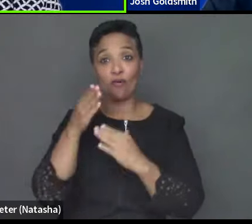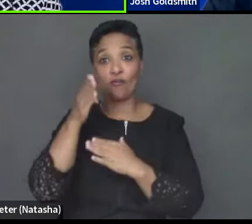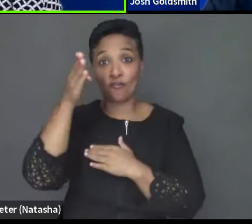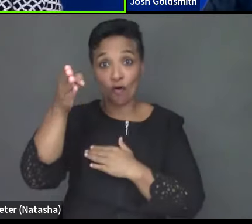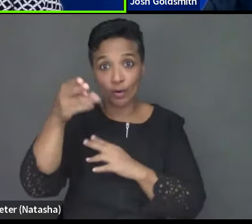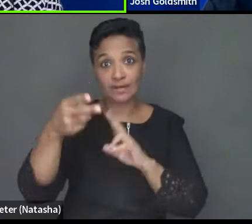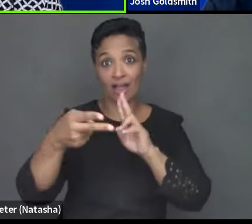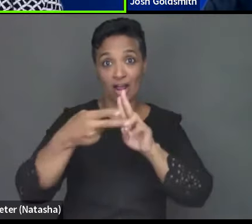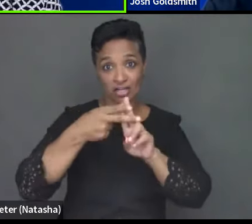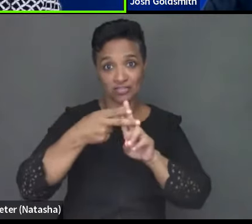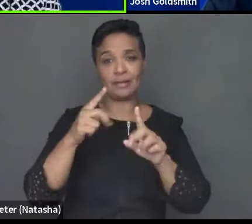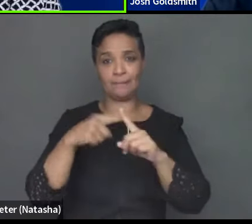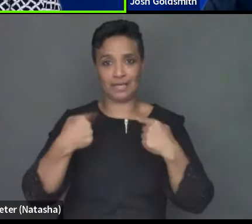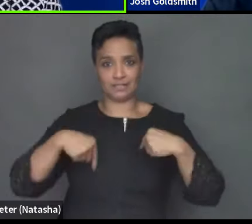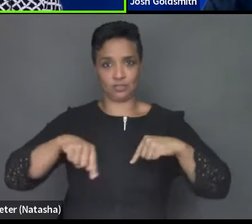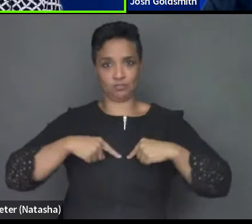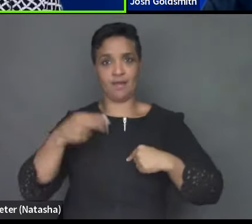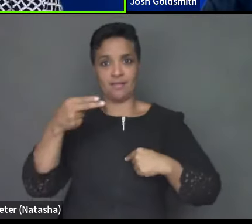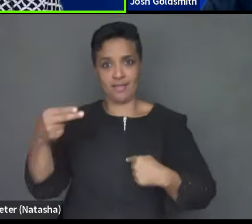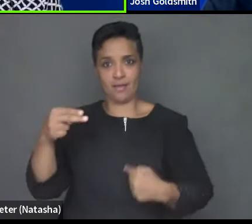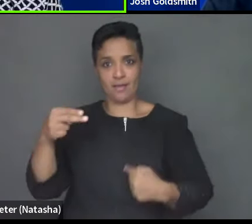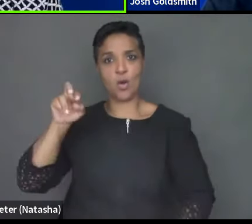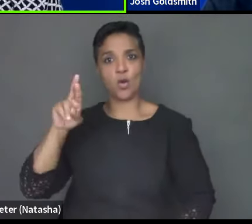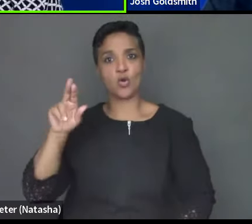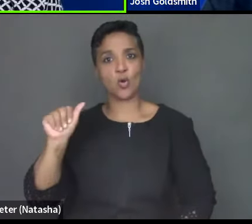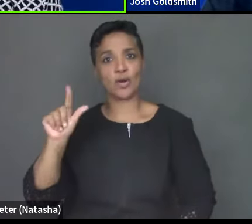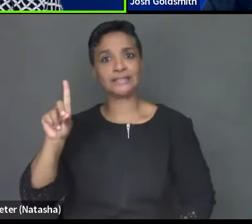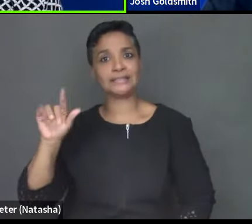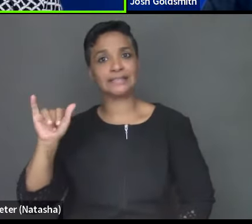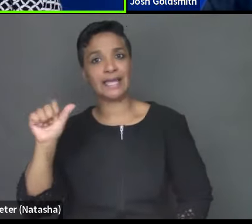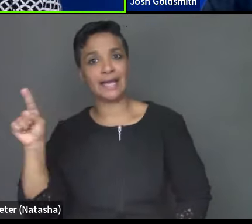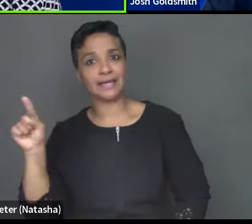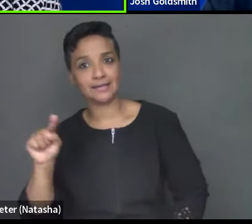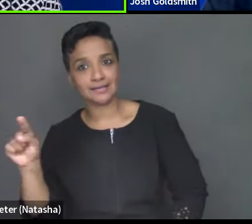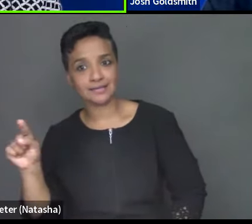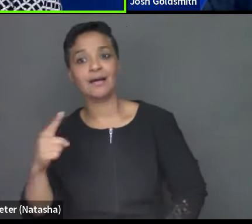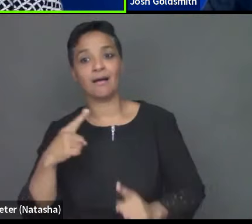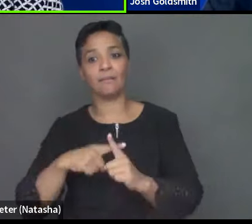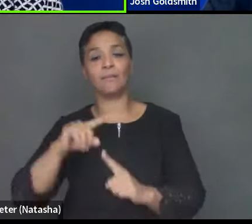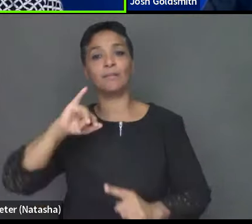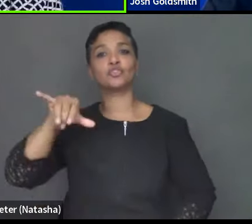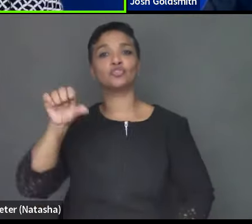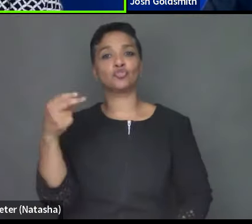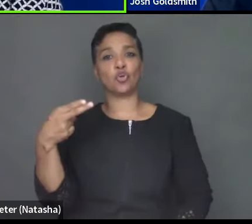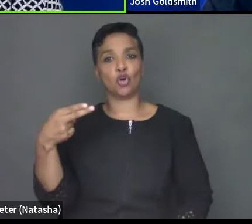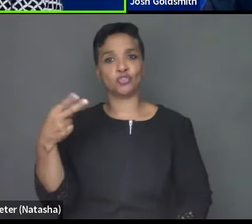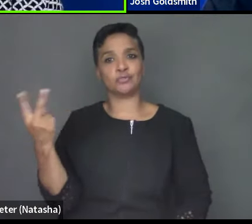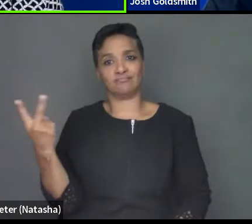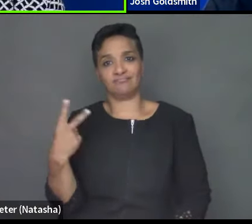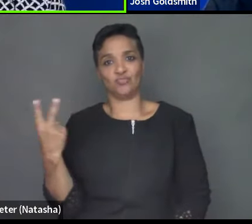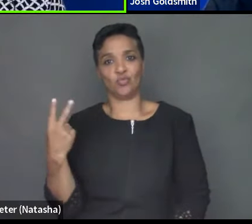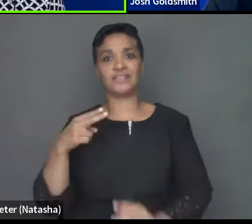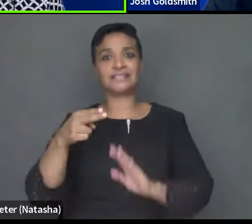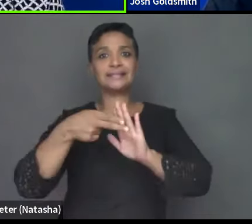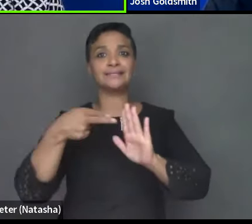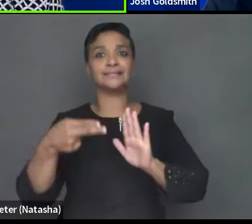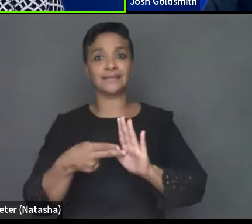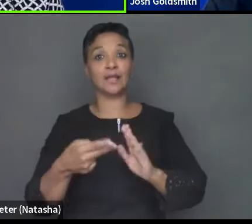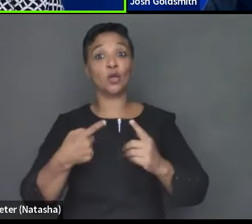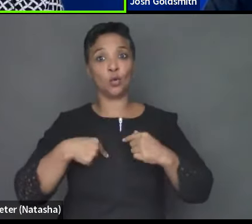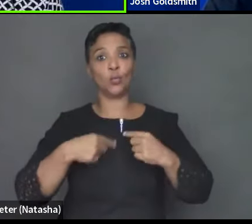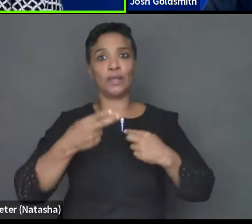me, Nora Diaz. You can find me on social media, and also tag Josh, and we'll be happy to retweet and give you